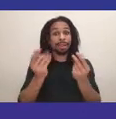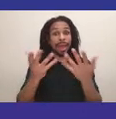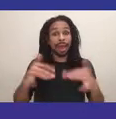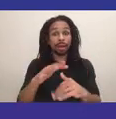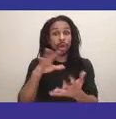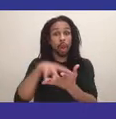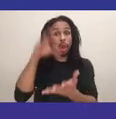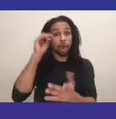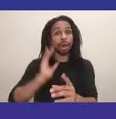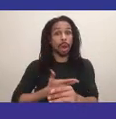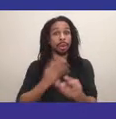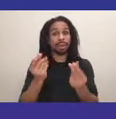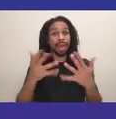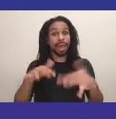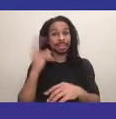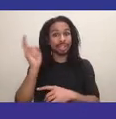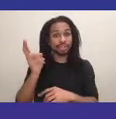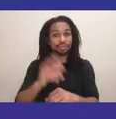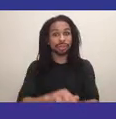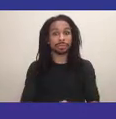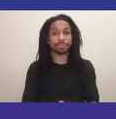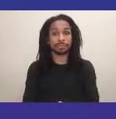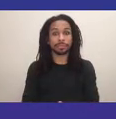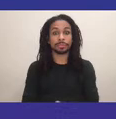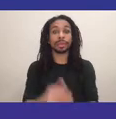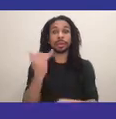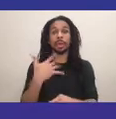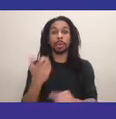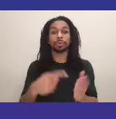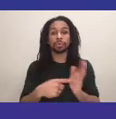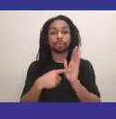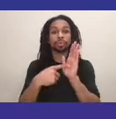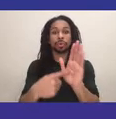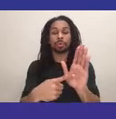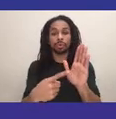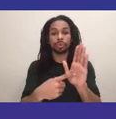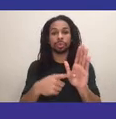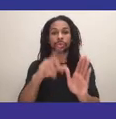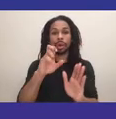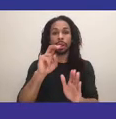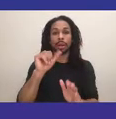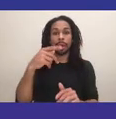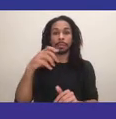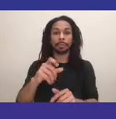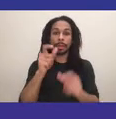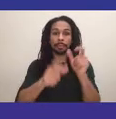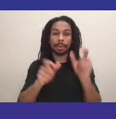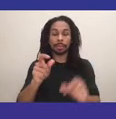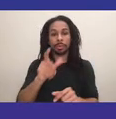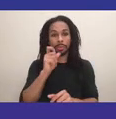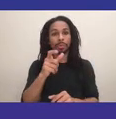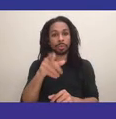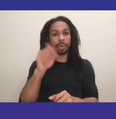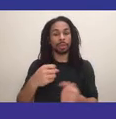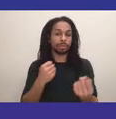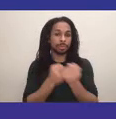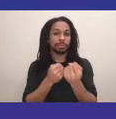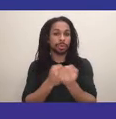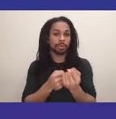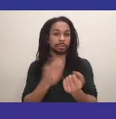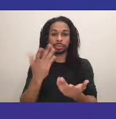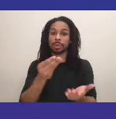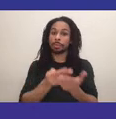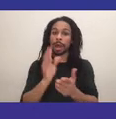history. So now I want to show you some Lenape people that you can support by buying their work